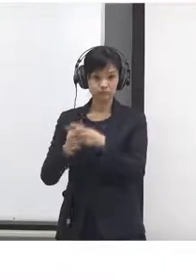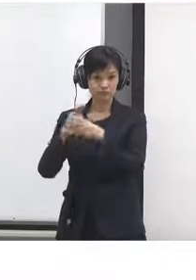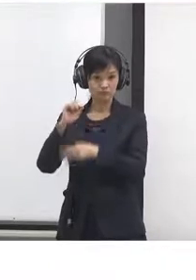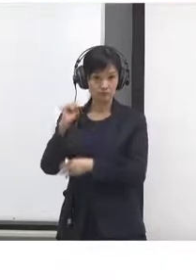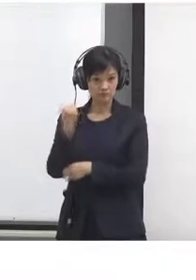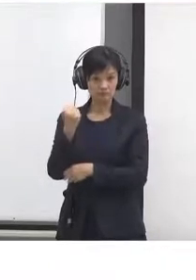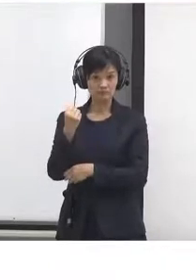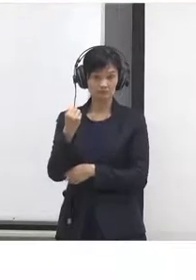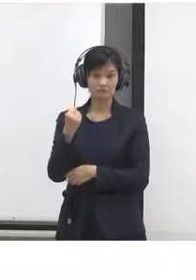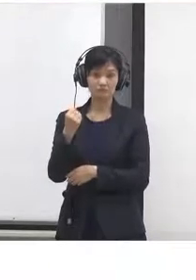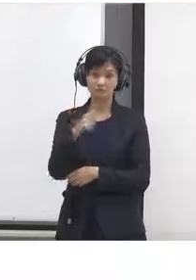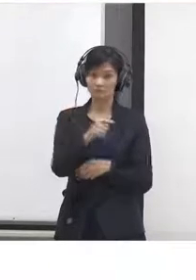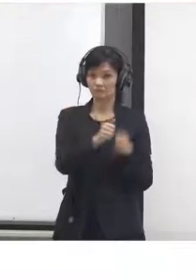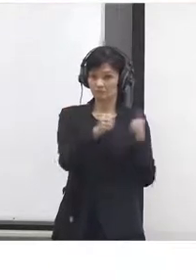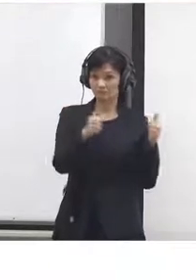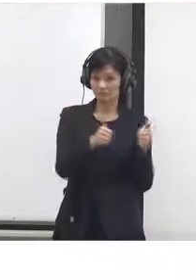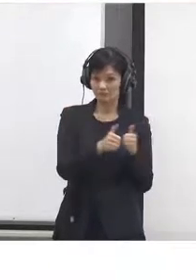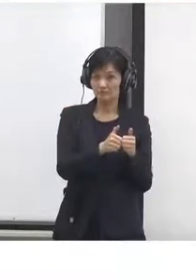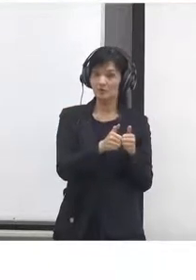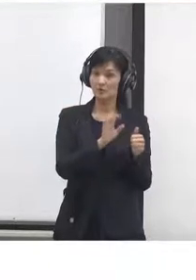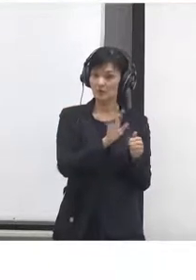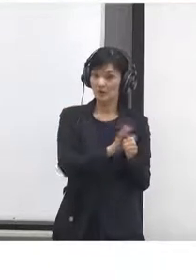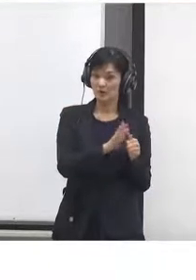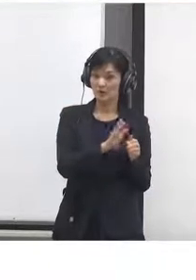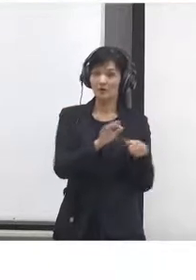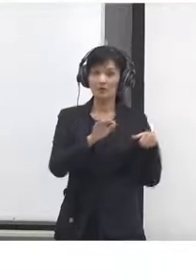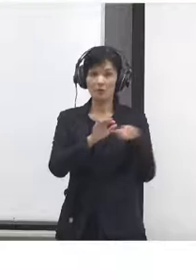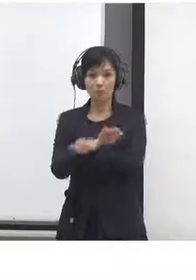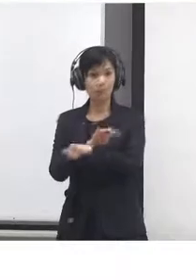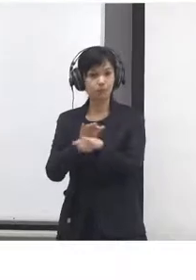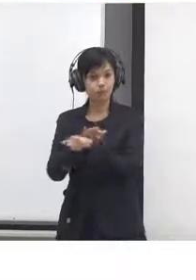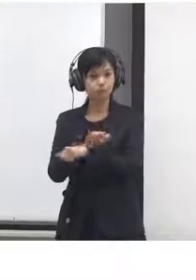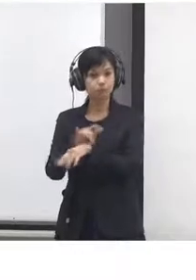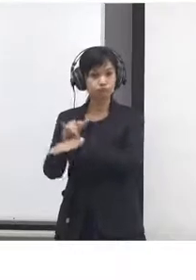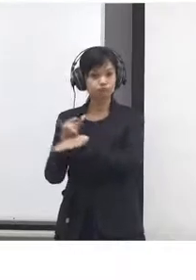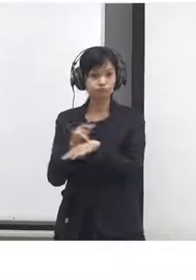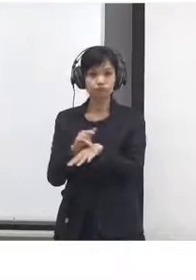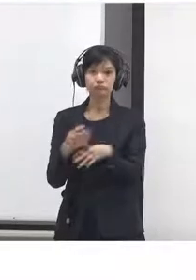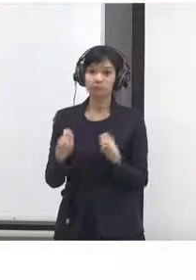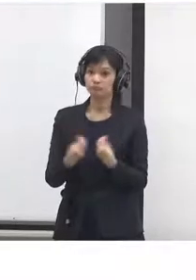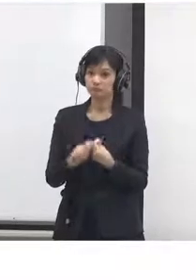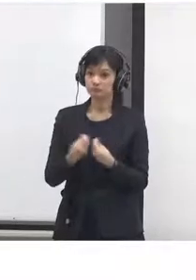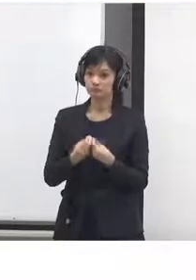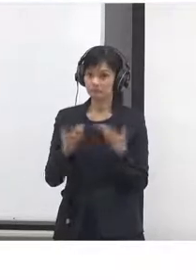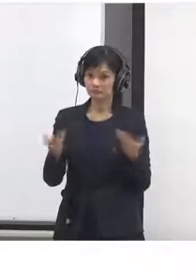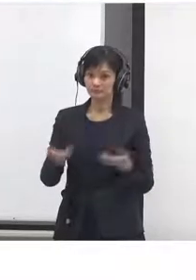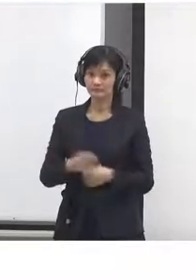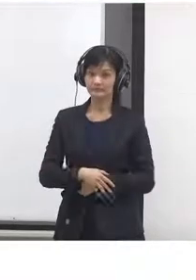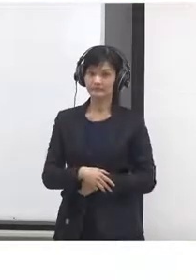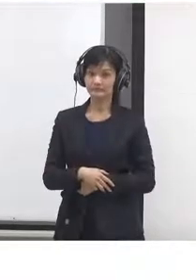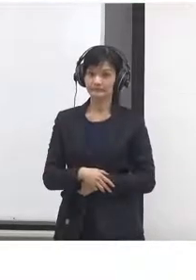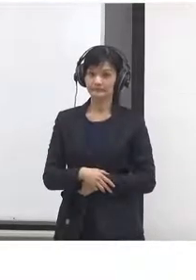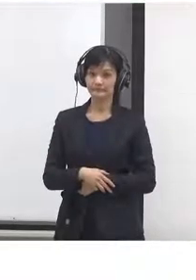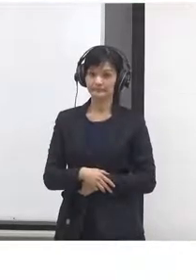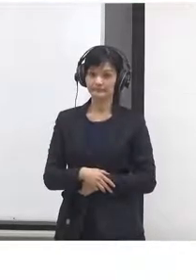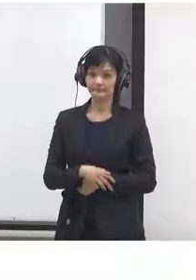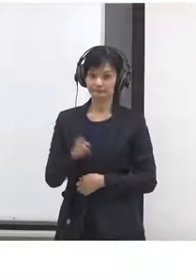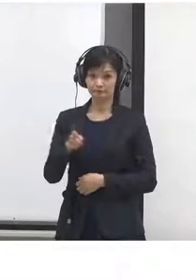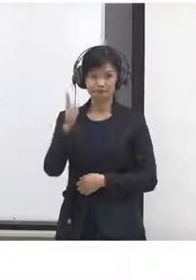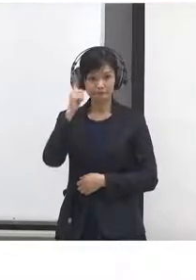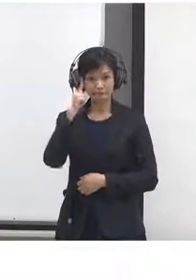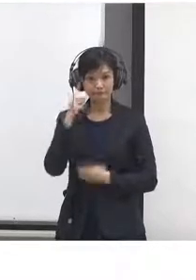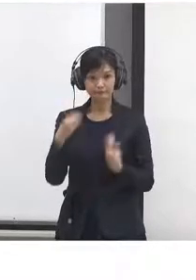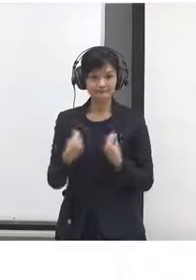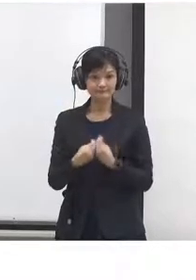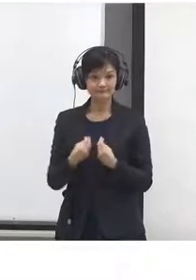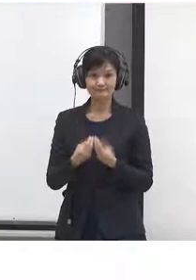Please, come to front. Mm. How do you think? Or maybe me? Do you have